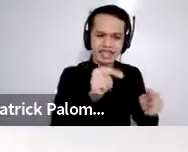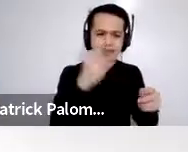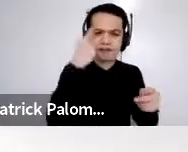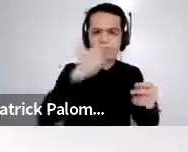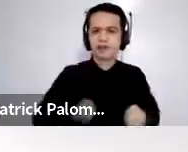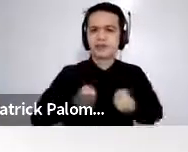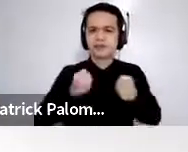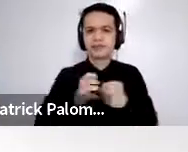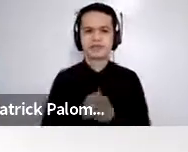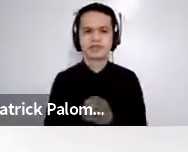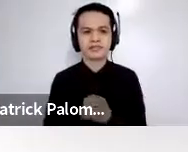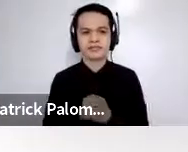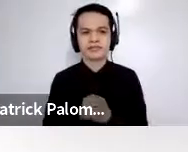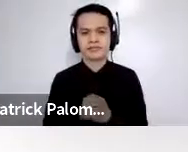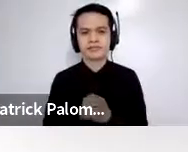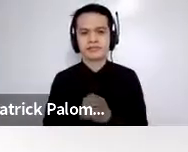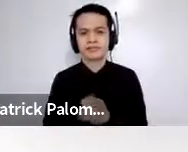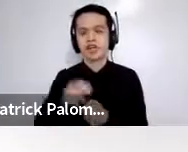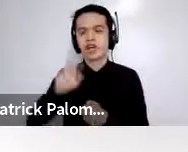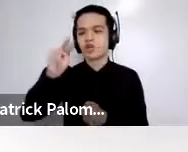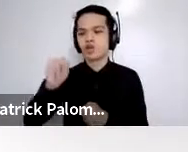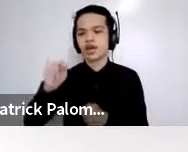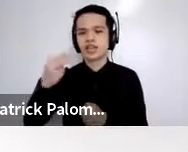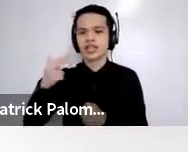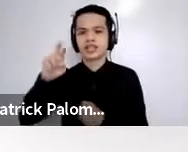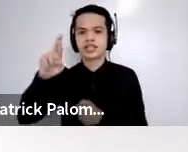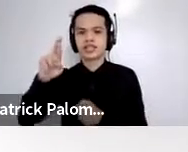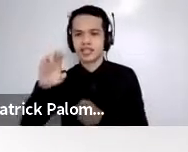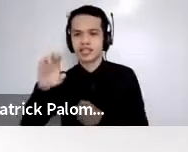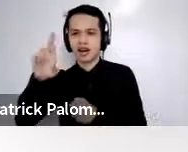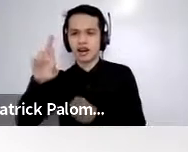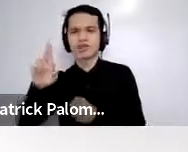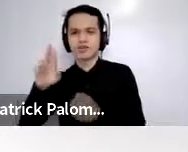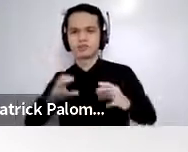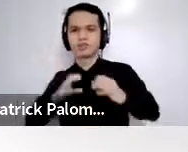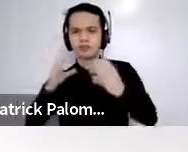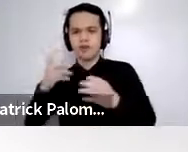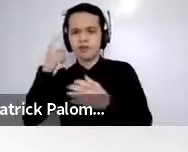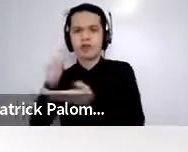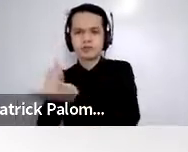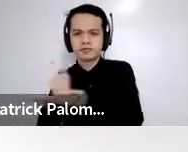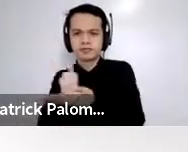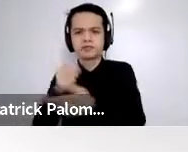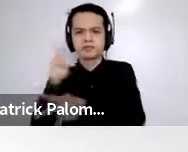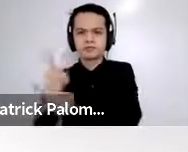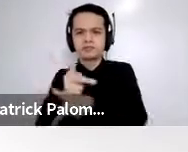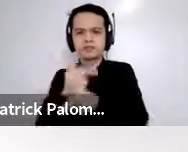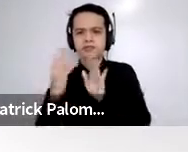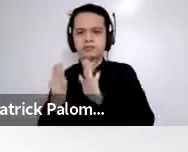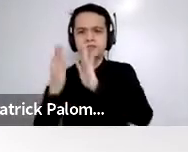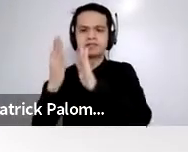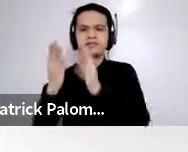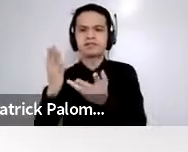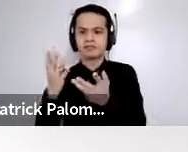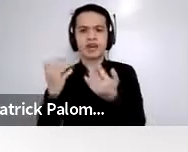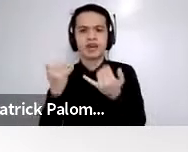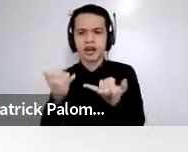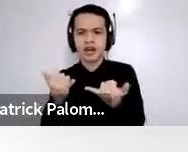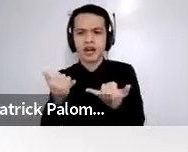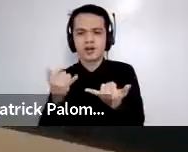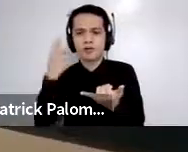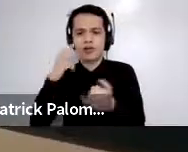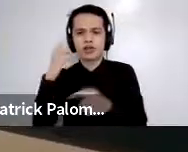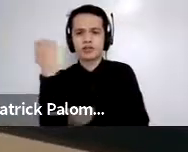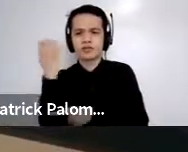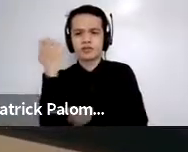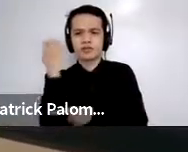UNHCR is stepping up its commitment to meet the humanitarian and protection challenges already amplified by the climate emergency and prepare for those to